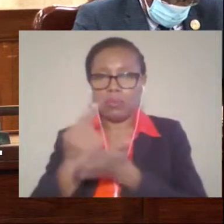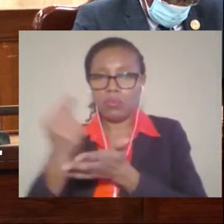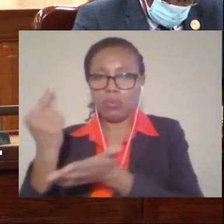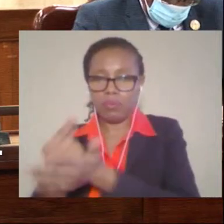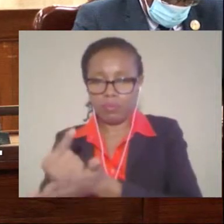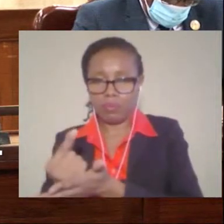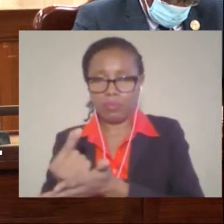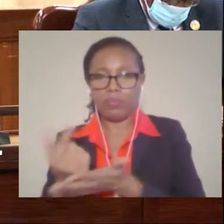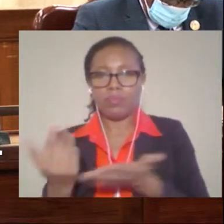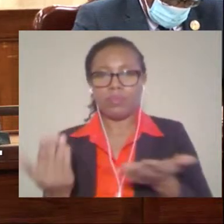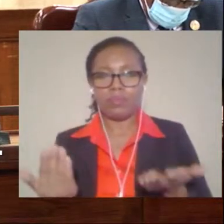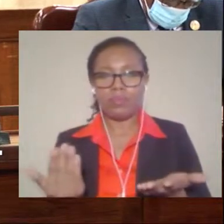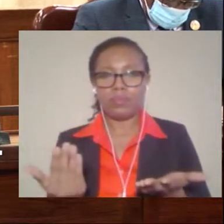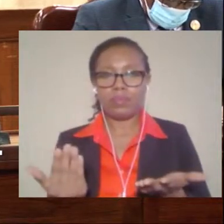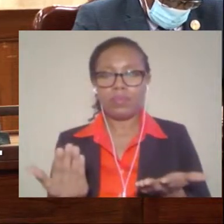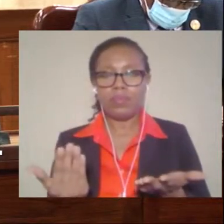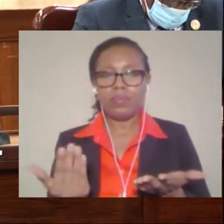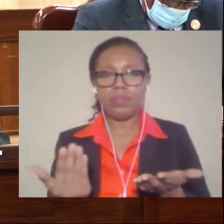with reference to